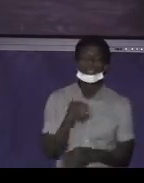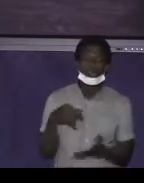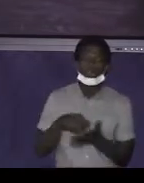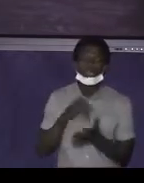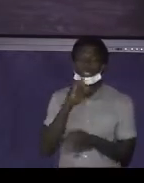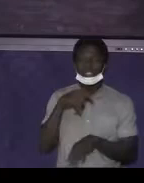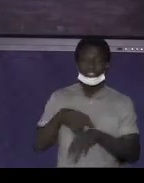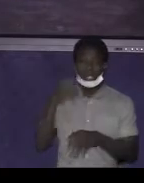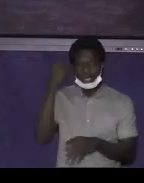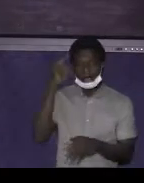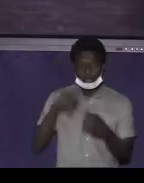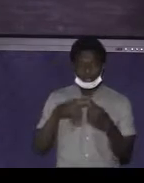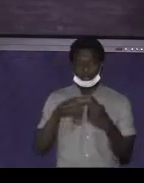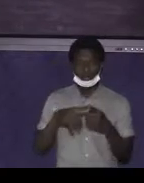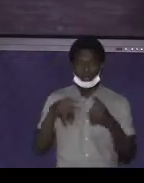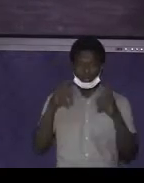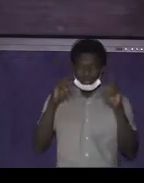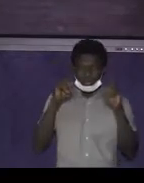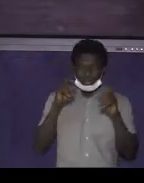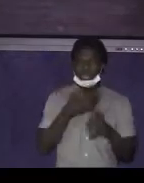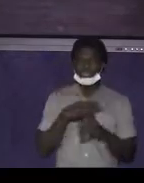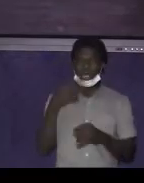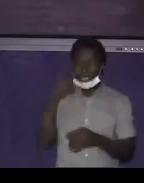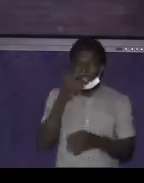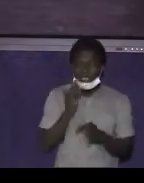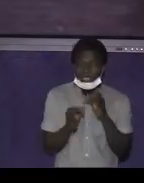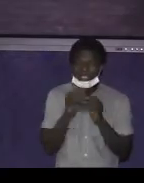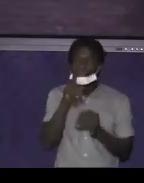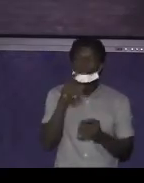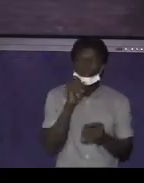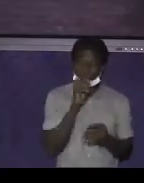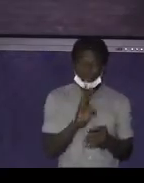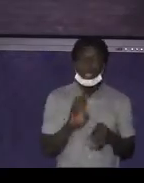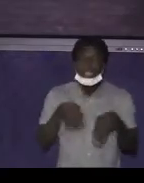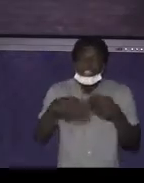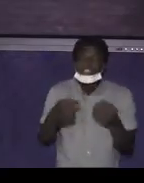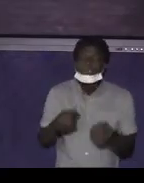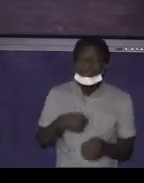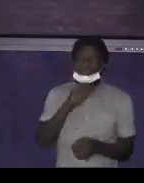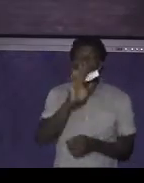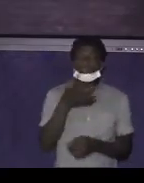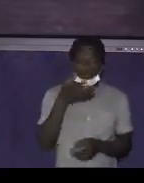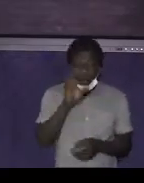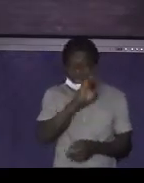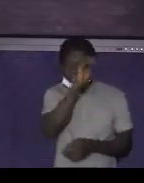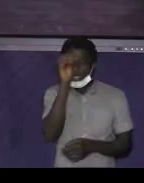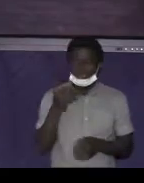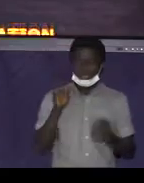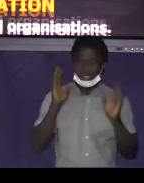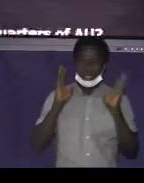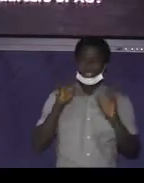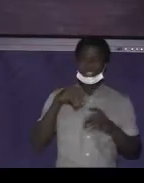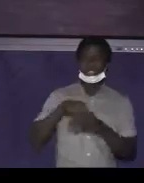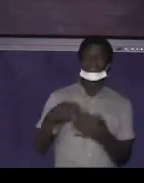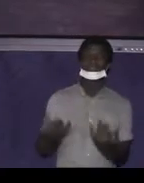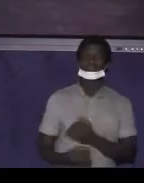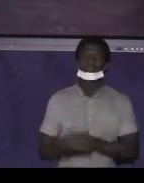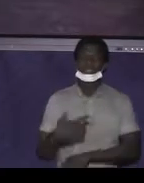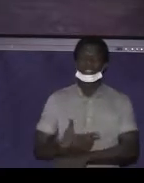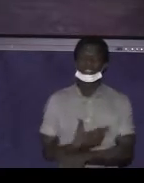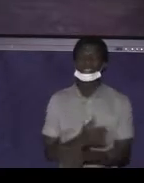it's time to test and see if you are giving me your 100% attention in today's